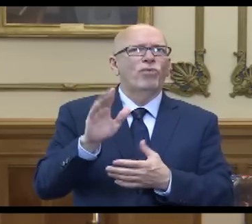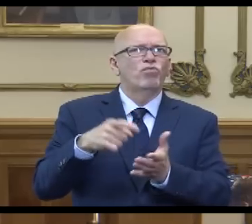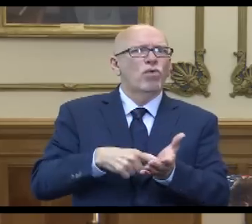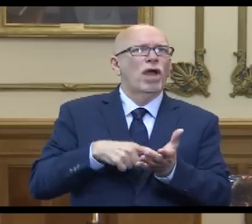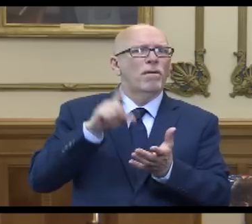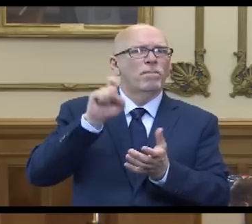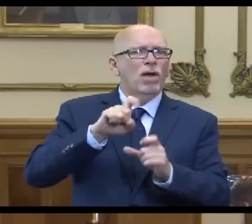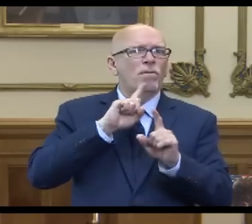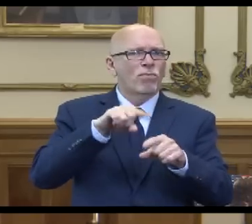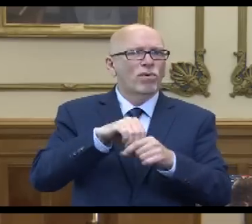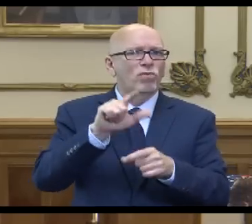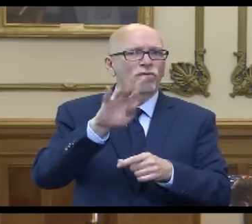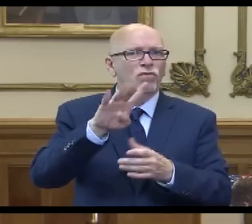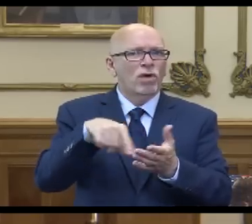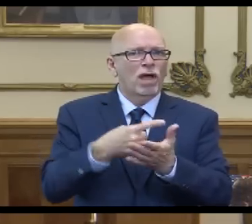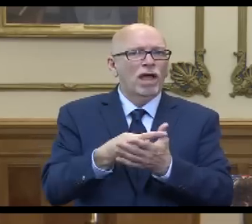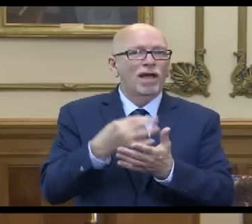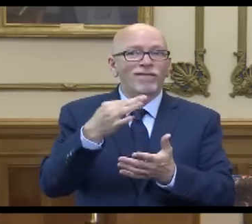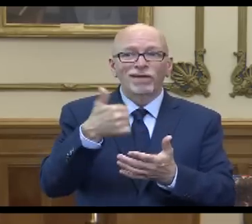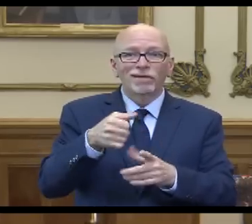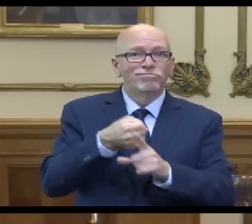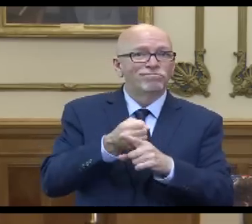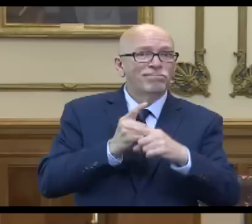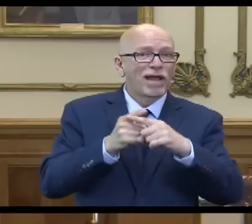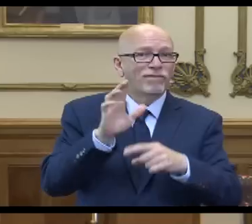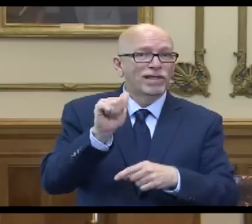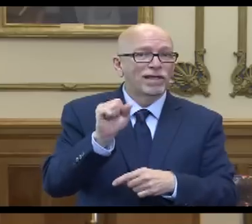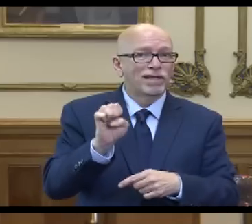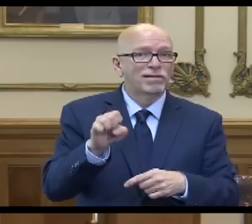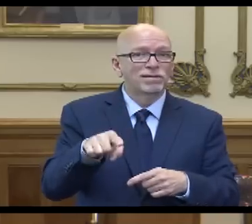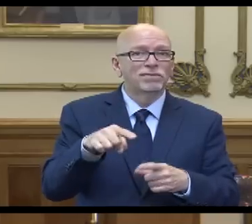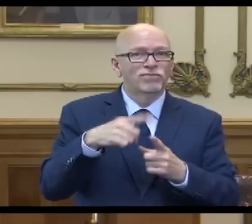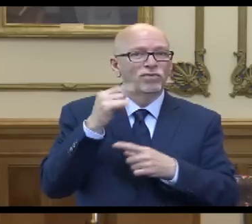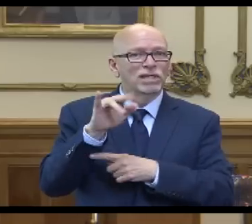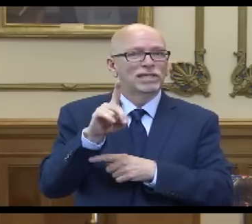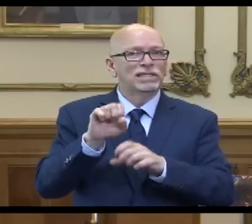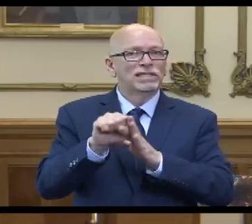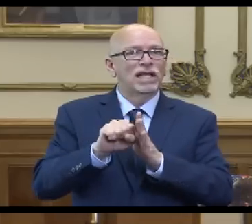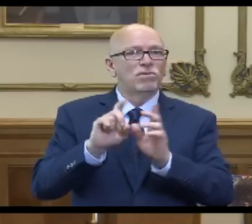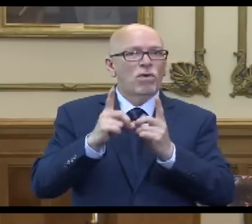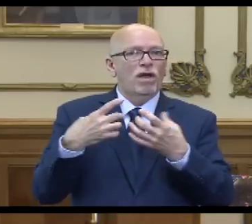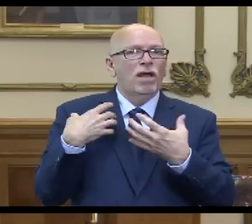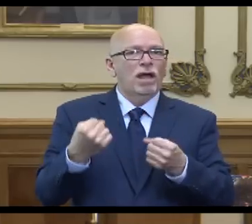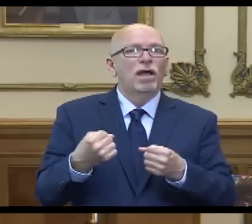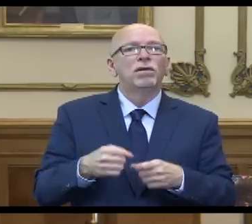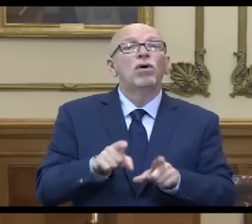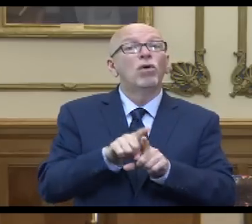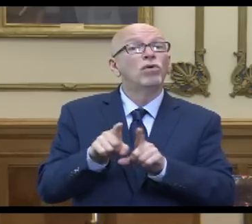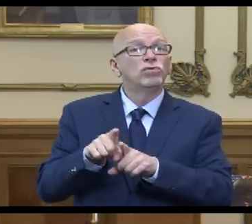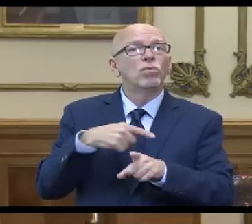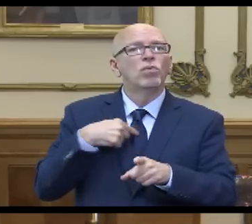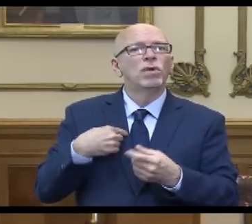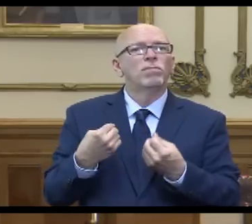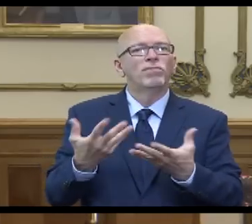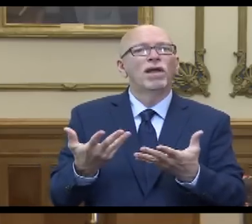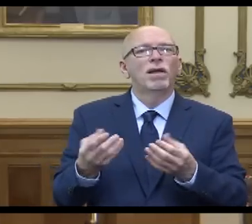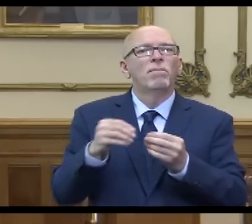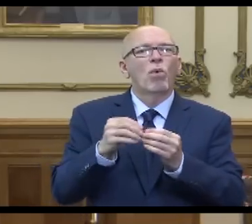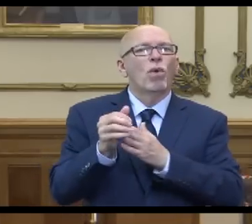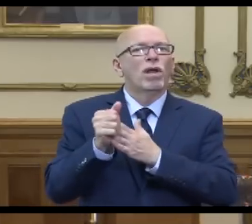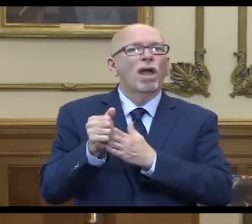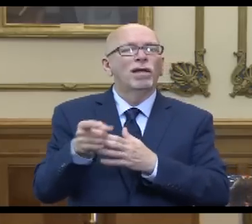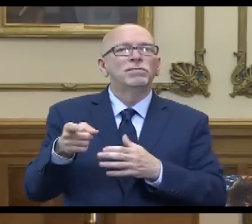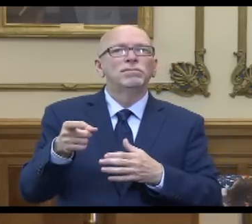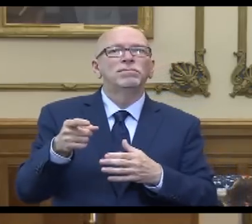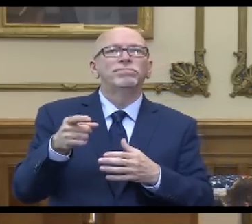within 24 hours any positive cases to Indiana State Department of Health. Additionally, we've provided additional guidance